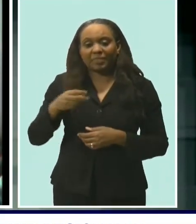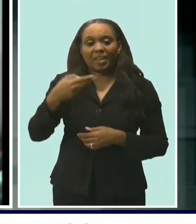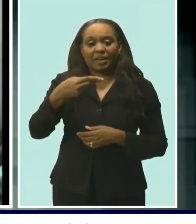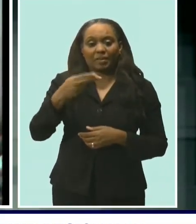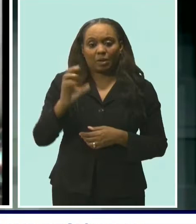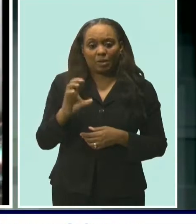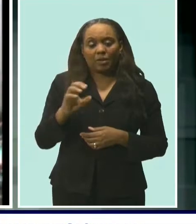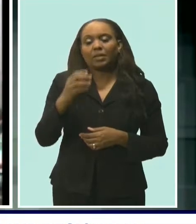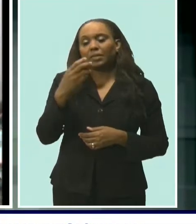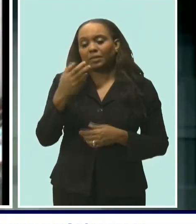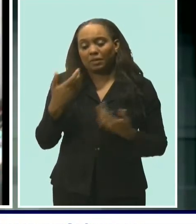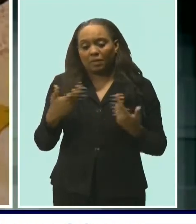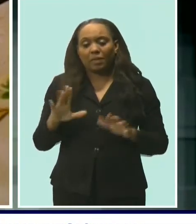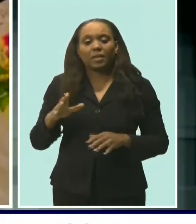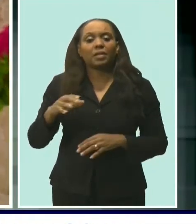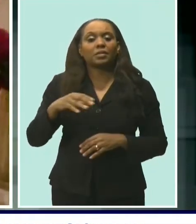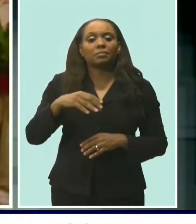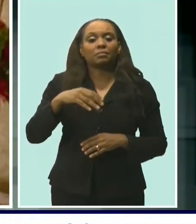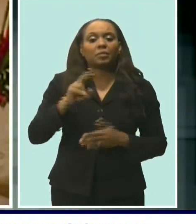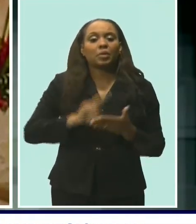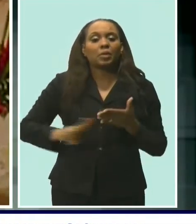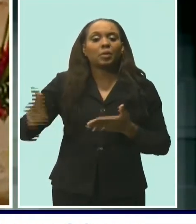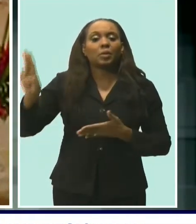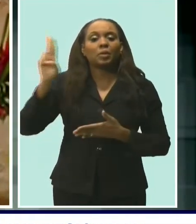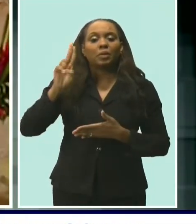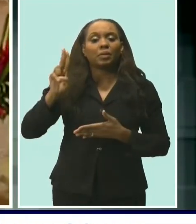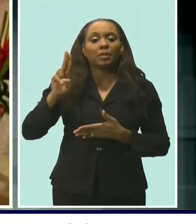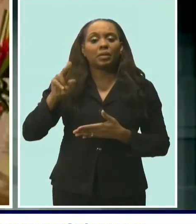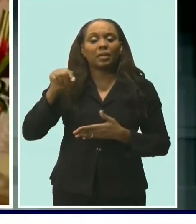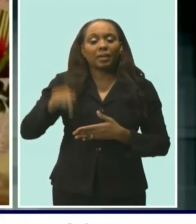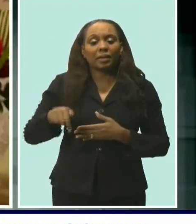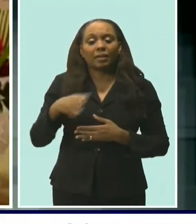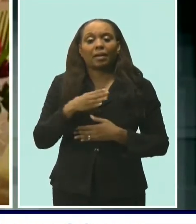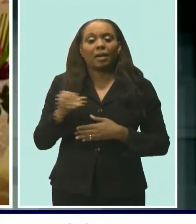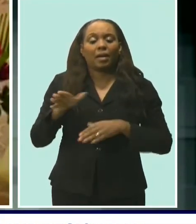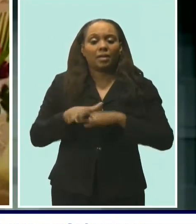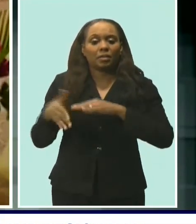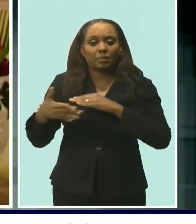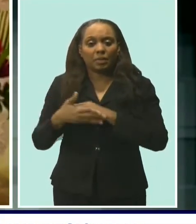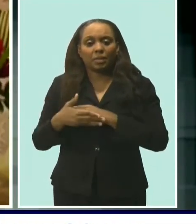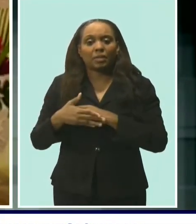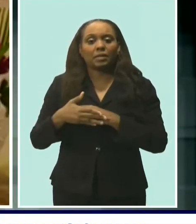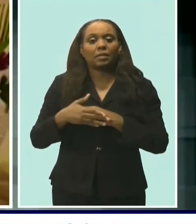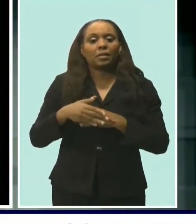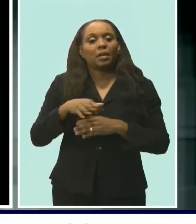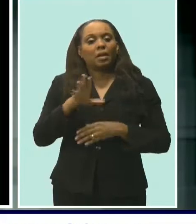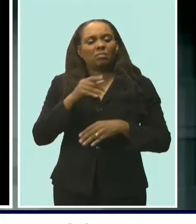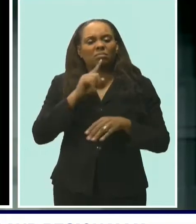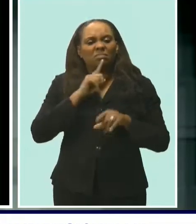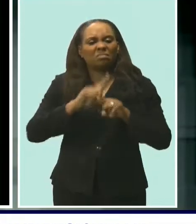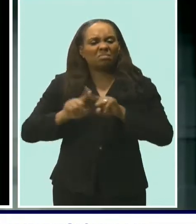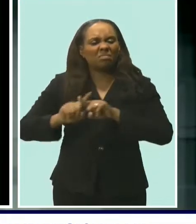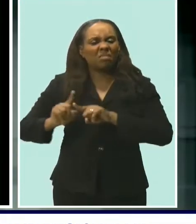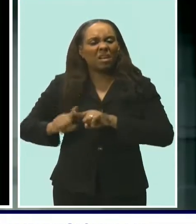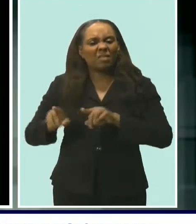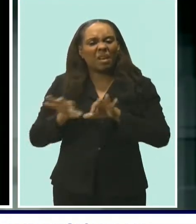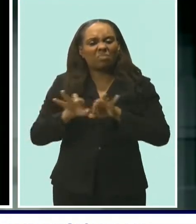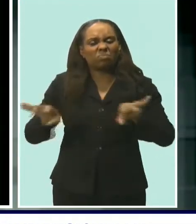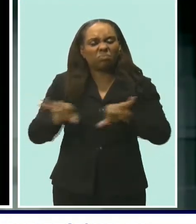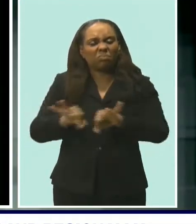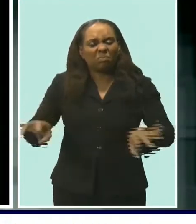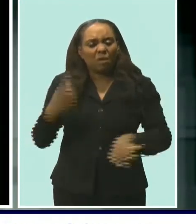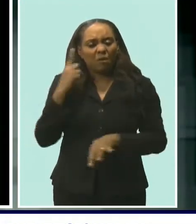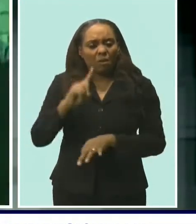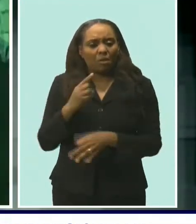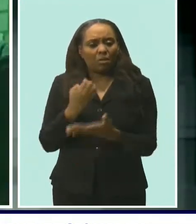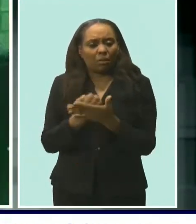Indies, Cave Hill and Mona, where he earned a bachelor's degree in economics and history and a master's in economics. He worked